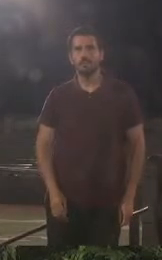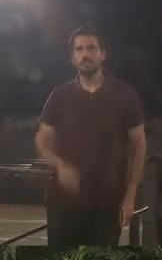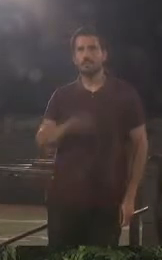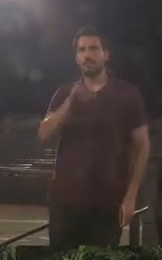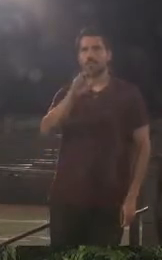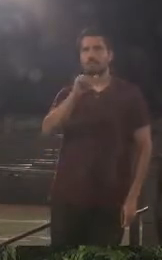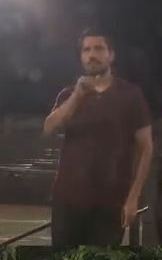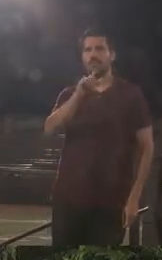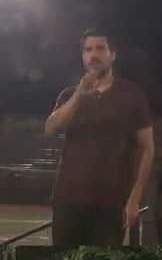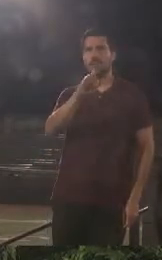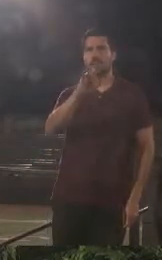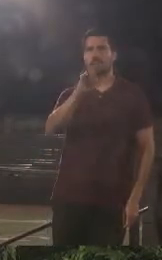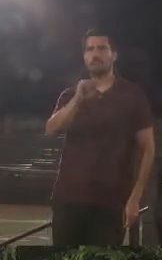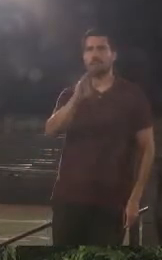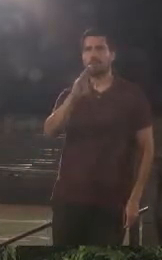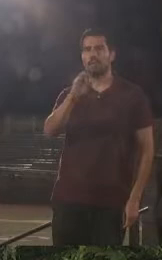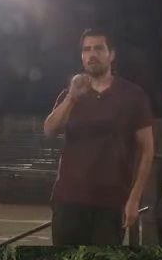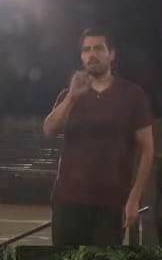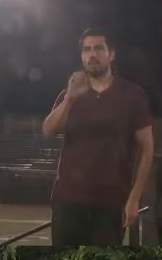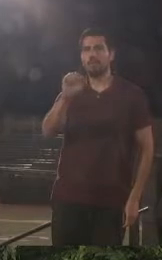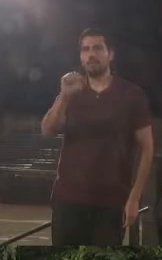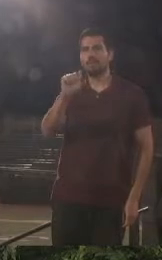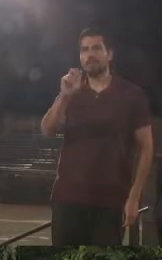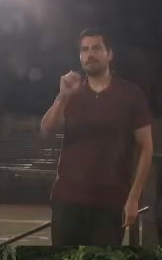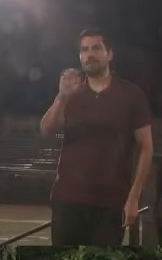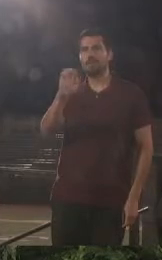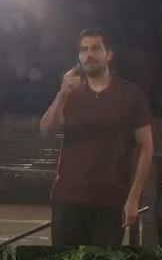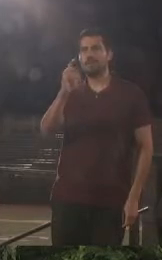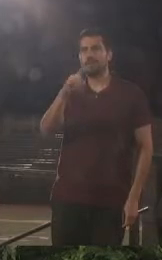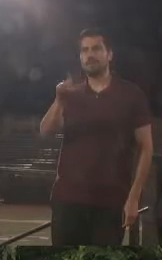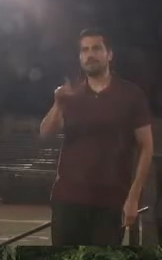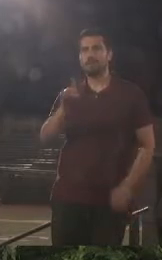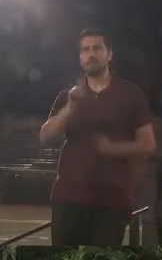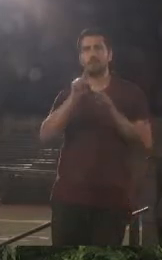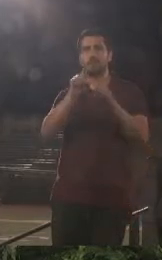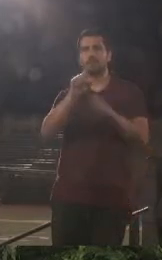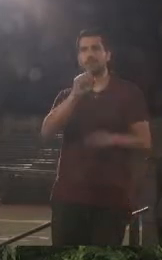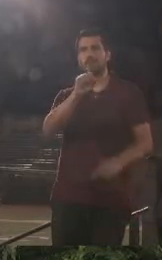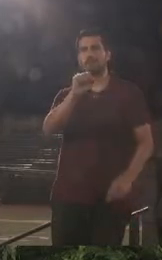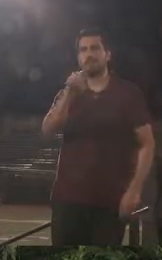Alexis Rose Sanchez will be attending St. Philip's College.